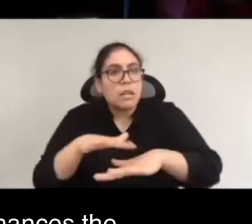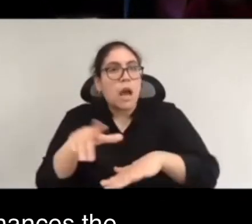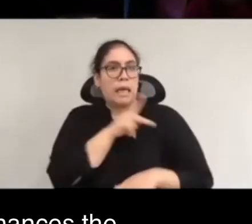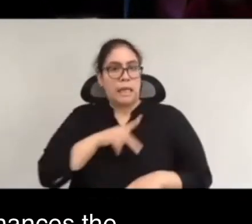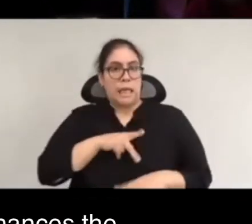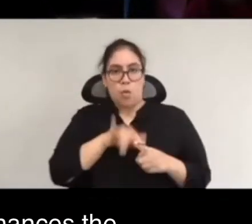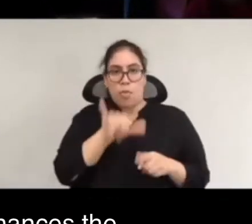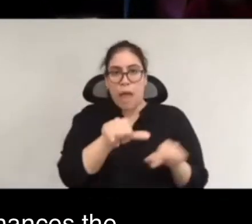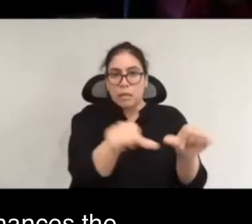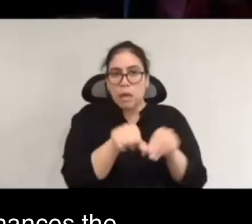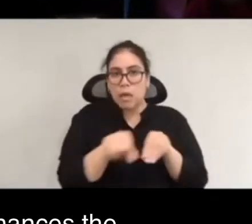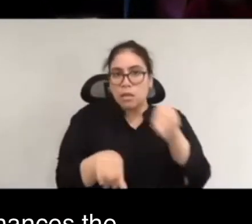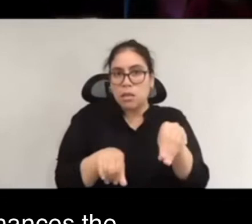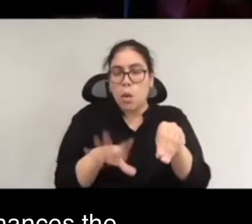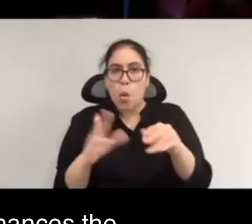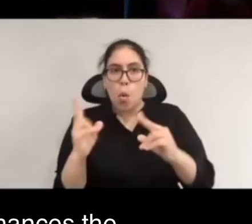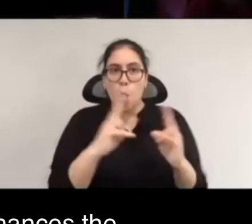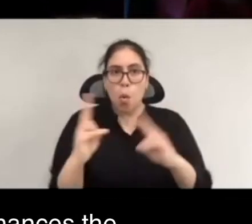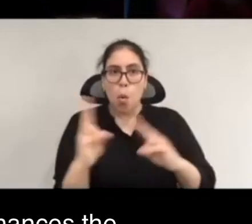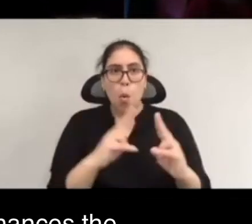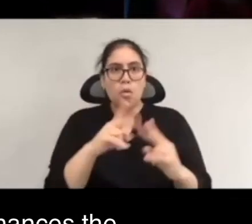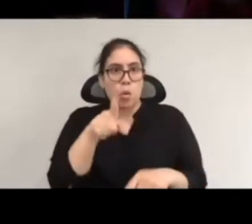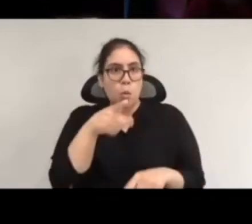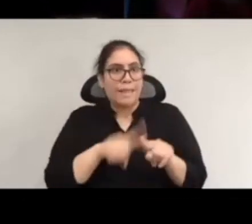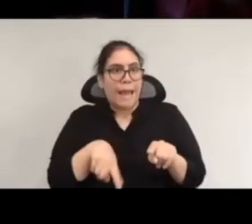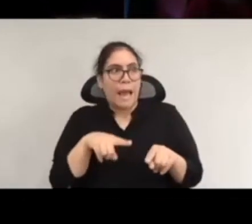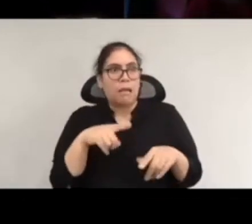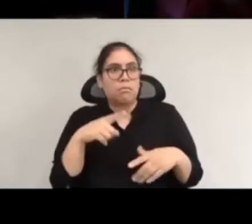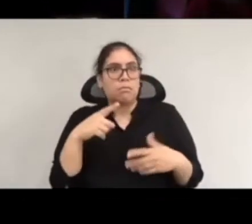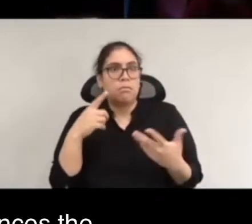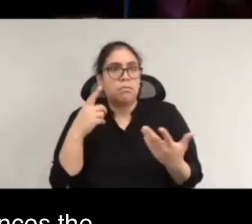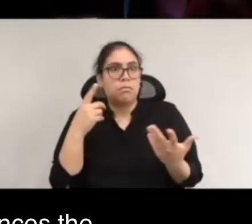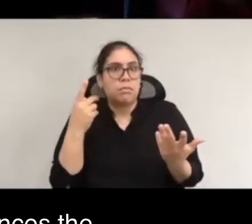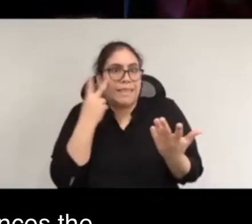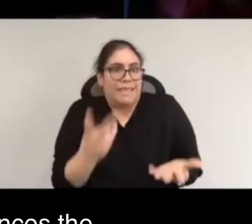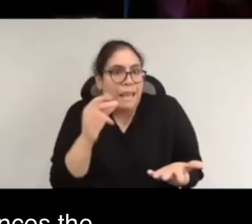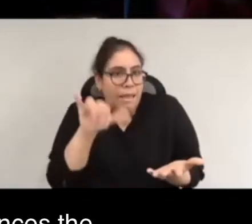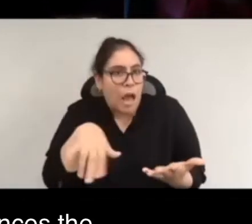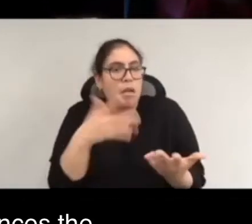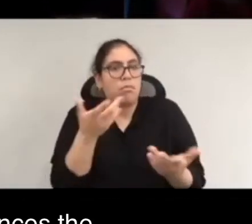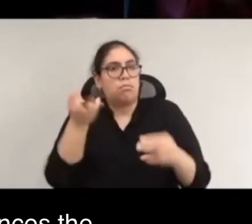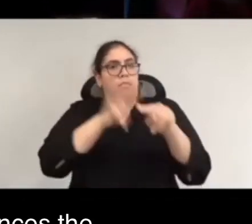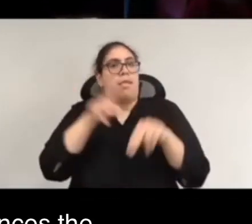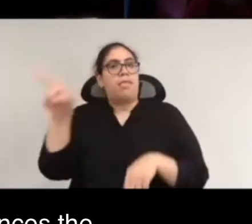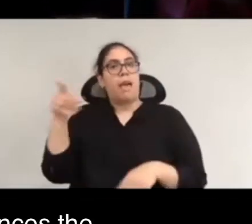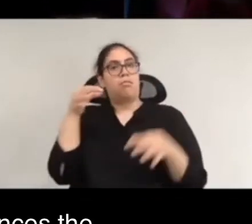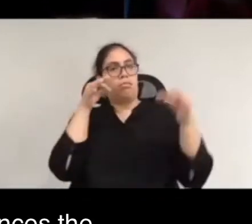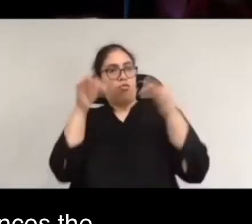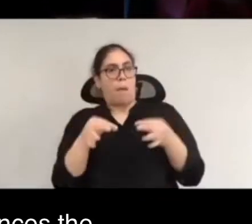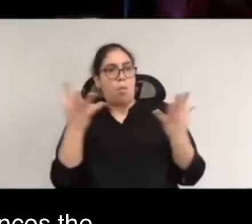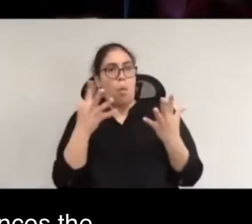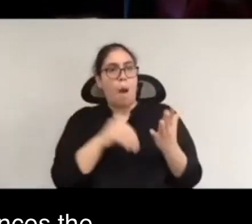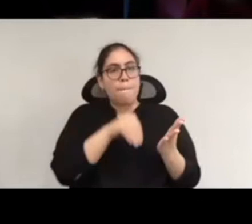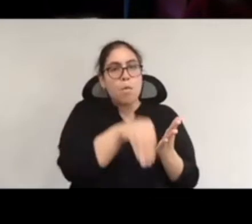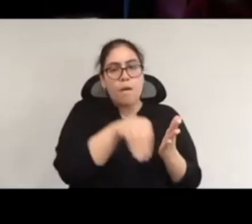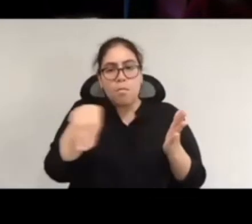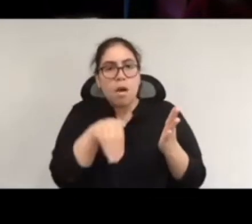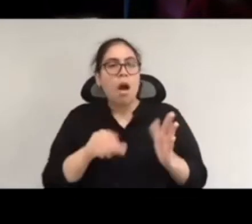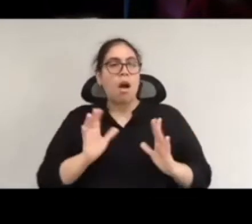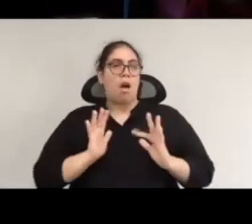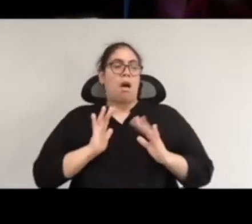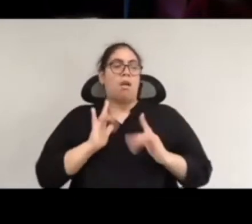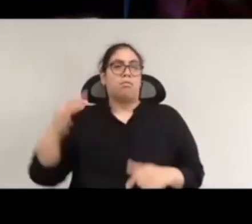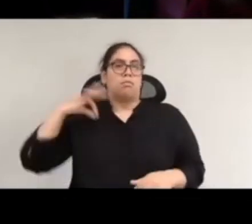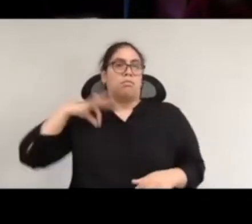it really enhances the experience of watching that. And same with The Mandalorian, it really enhances the experience of Star Wars. So I think